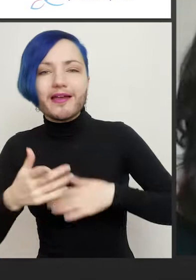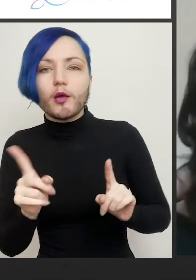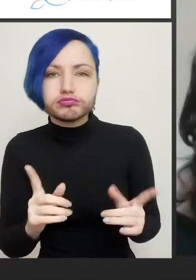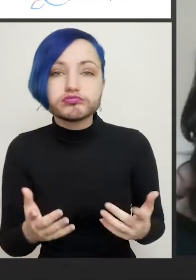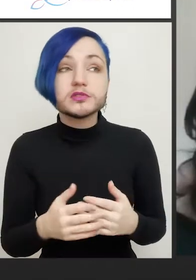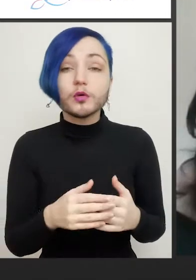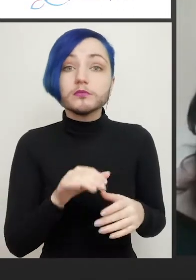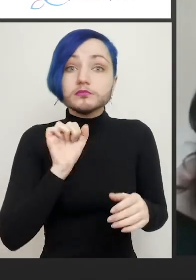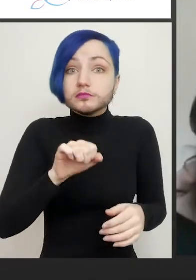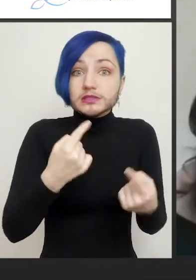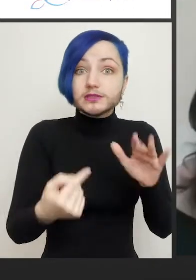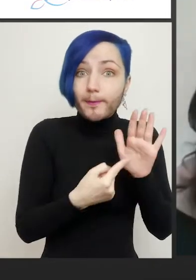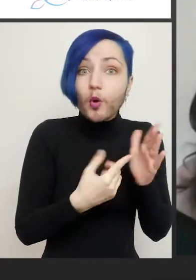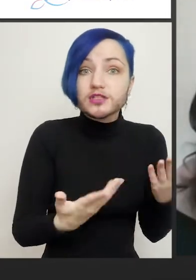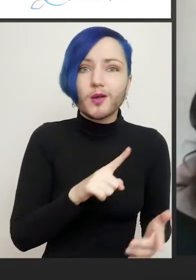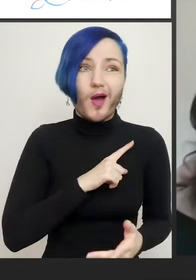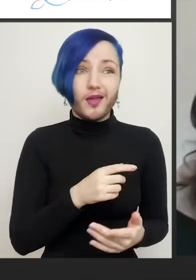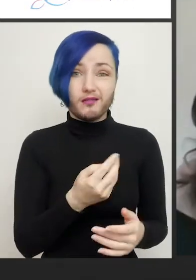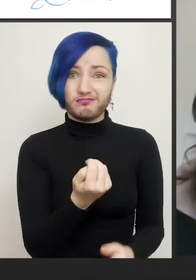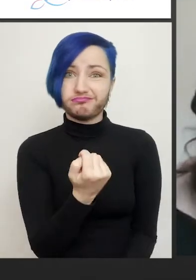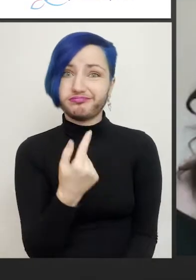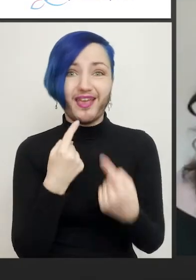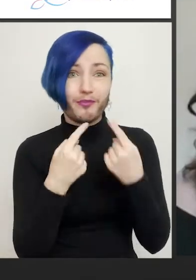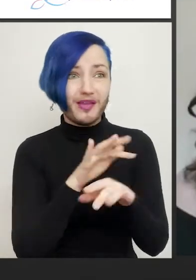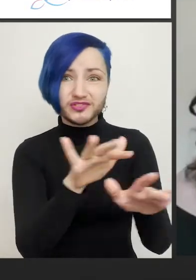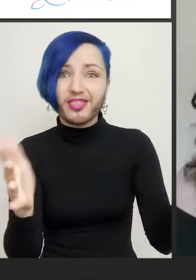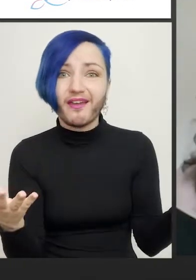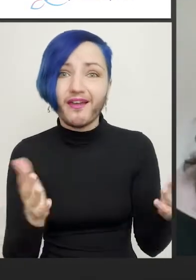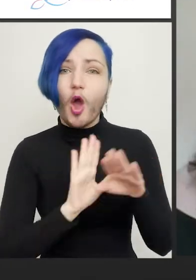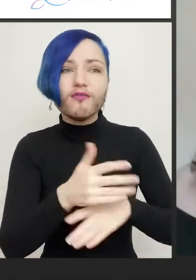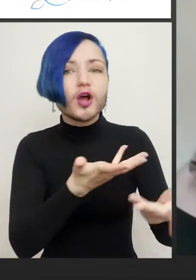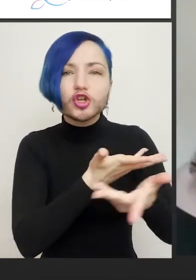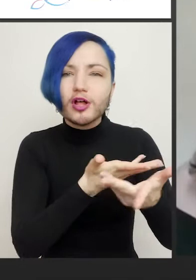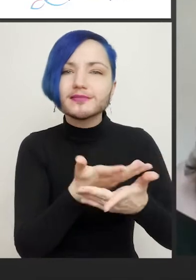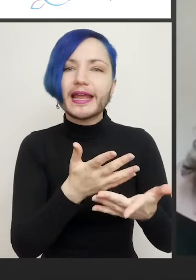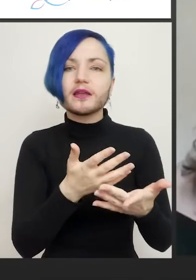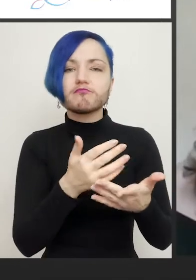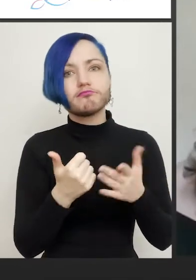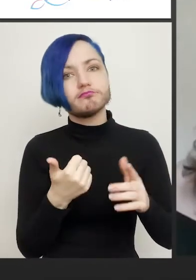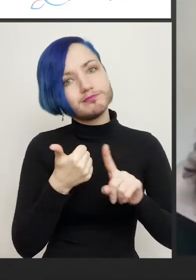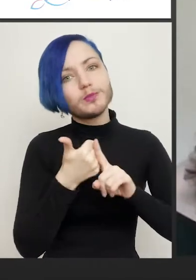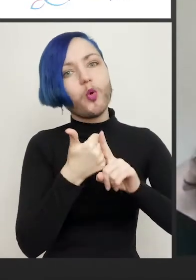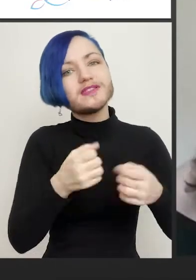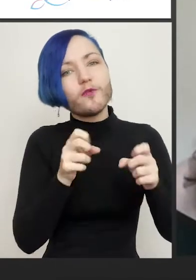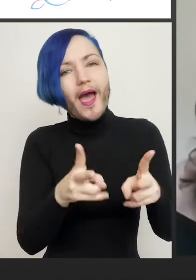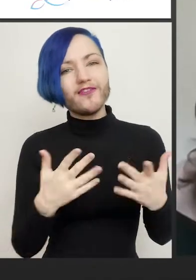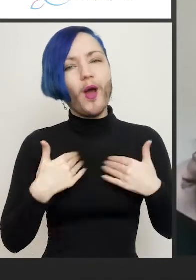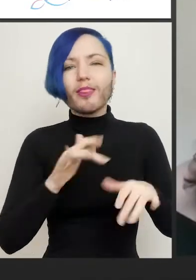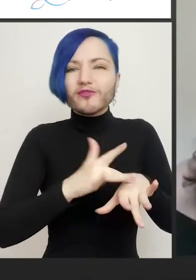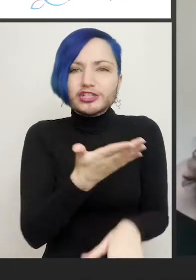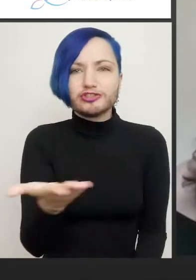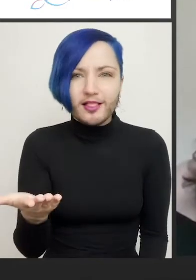that's all really important because there's so little information about how to consult in an affirmative way as a health professional. But I